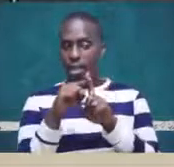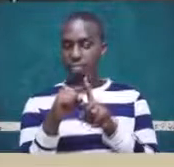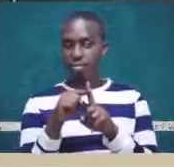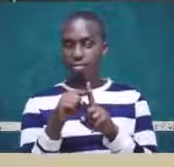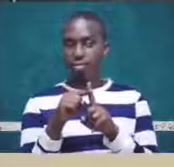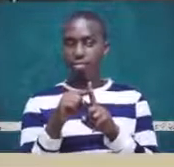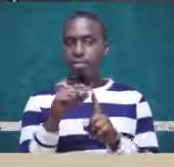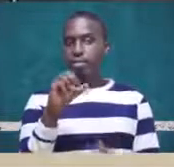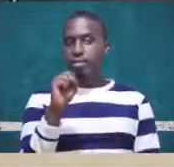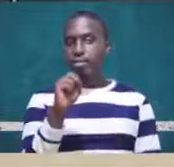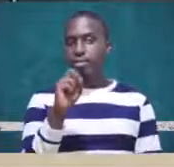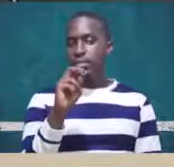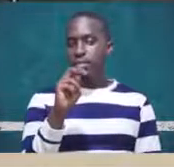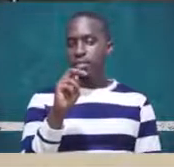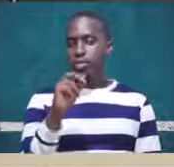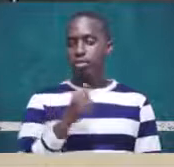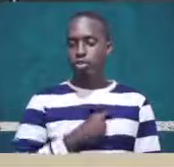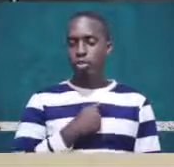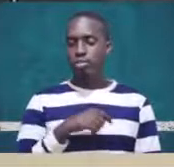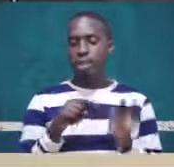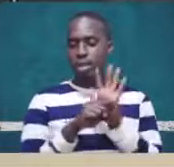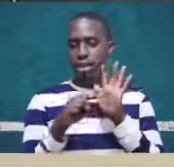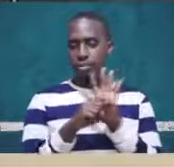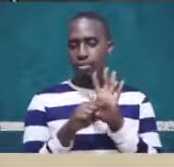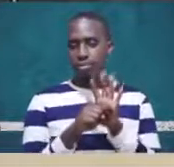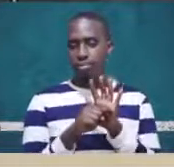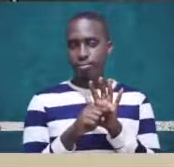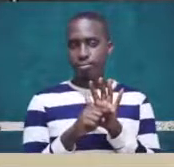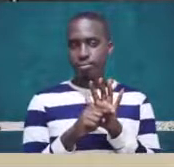plus sine, it is minus